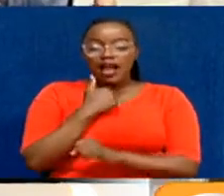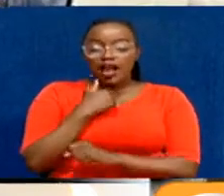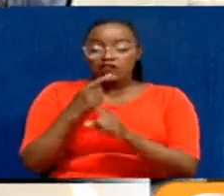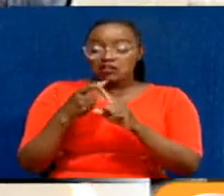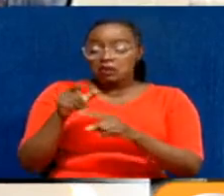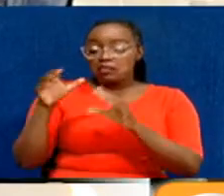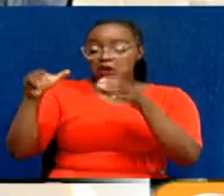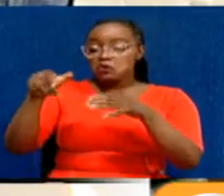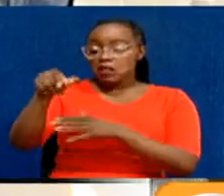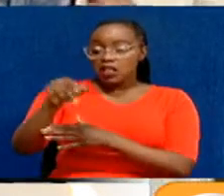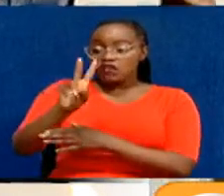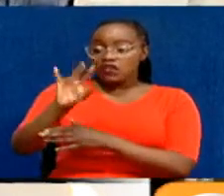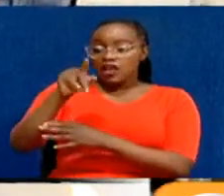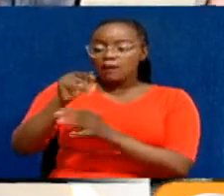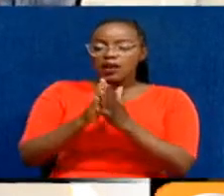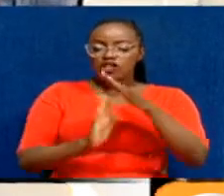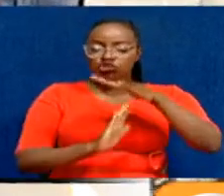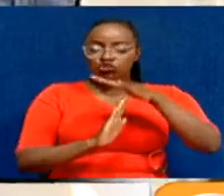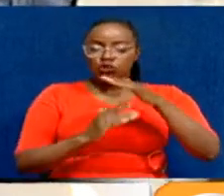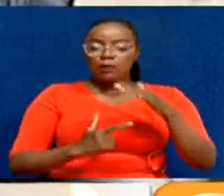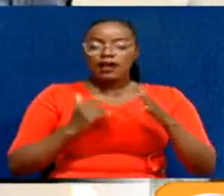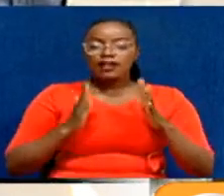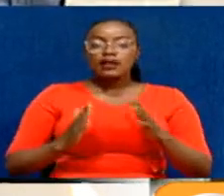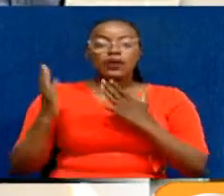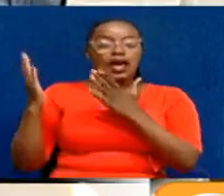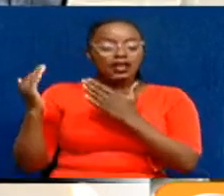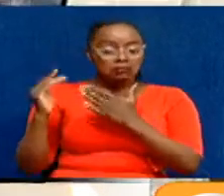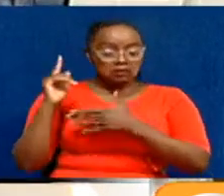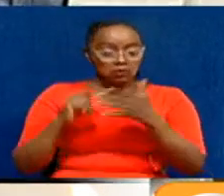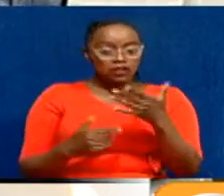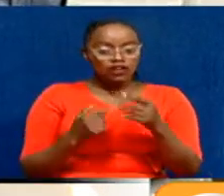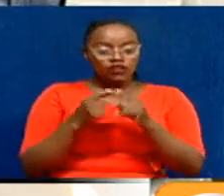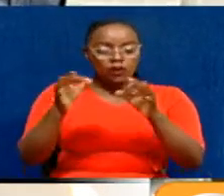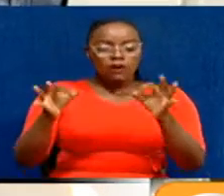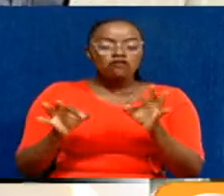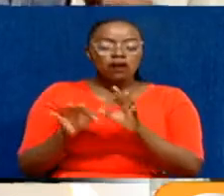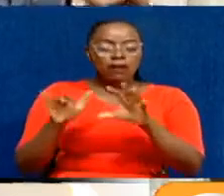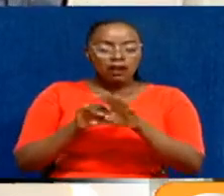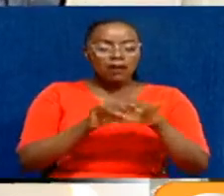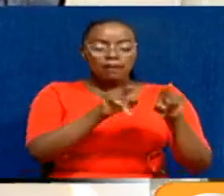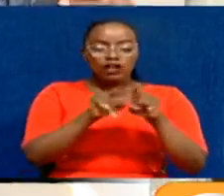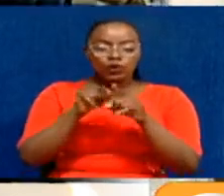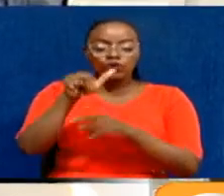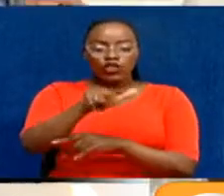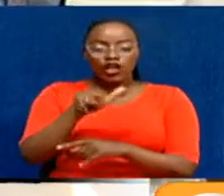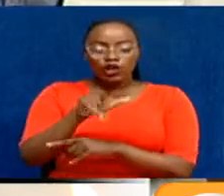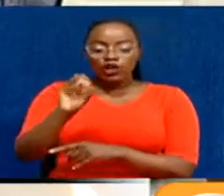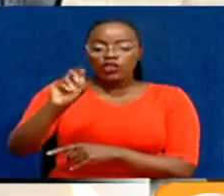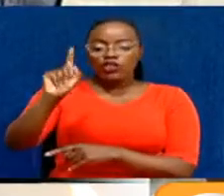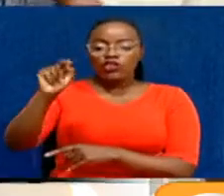from the dignitaries and the high-profile guests we expect, but also from the family members and the local,